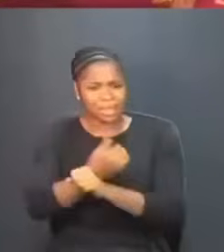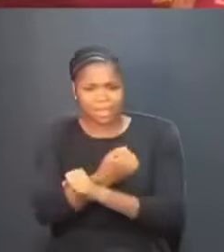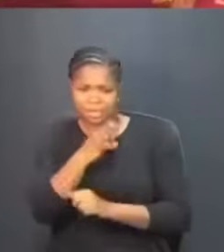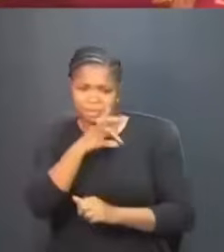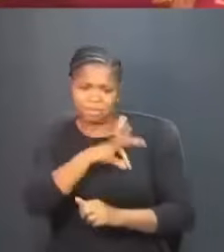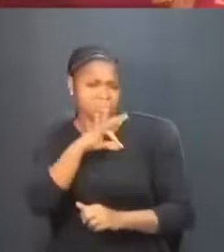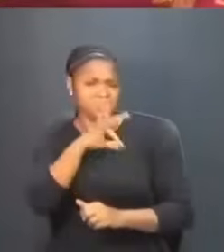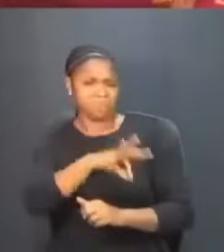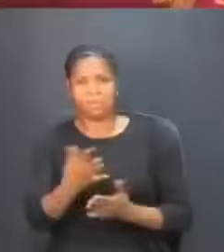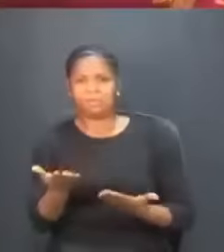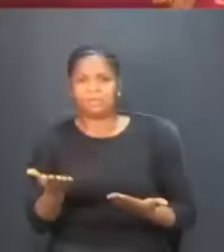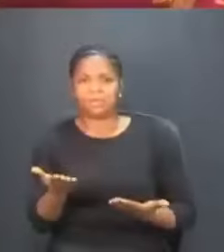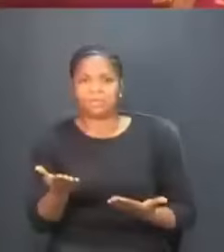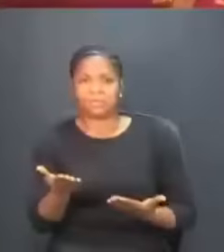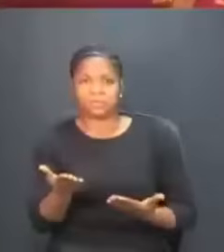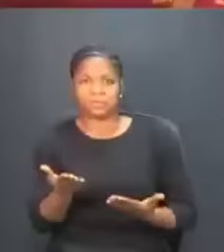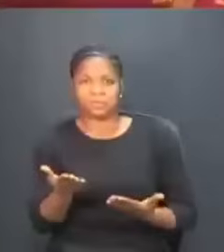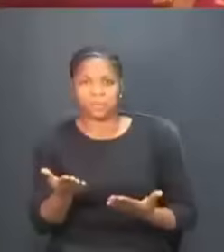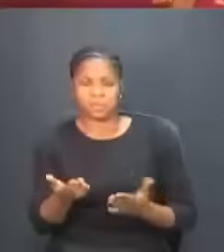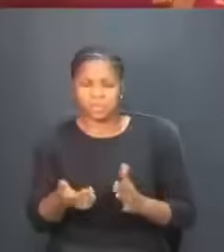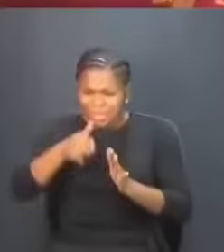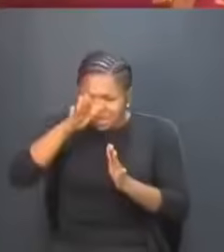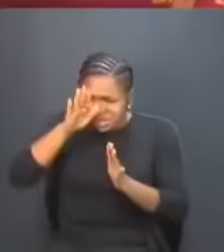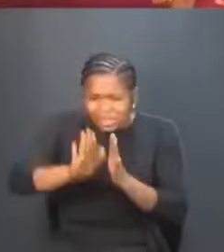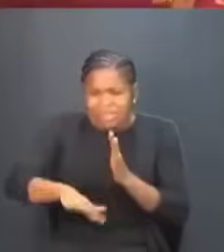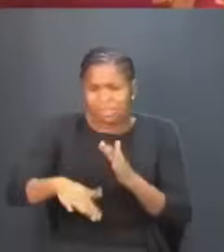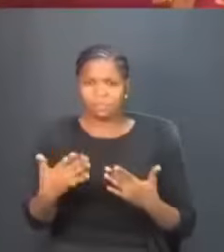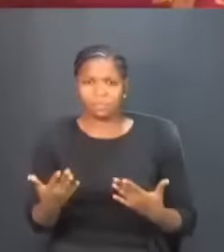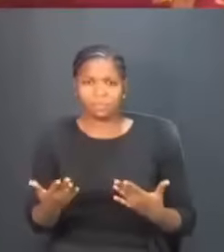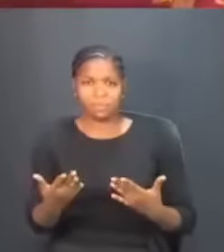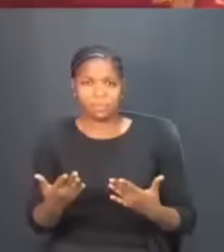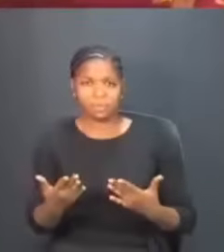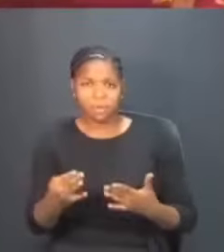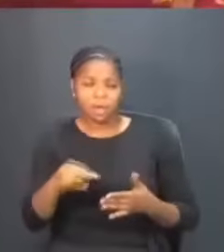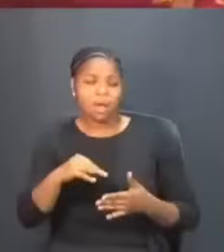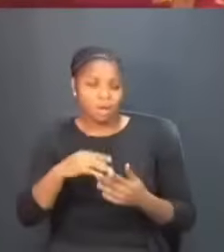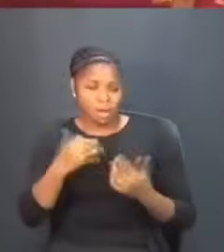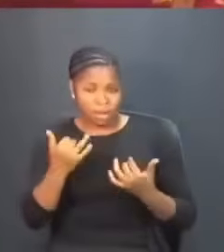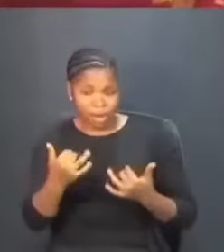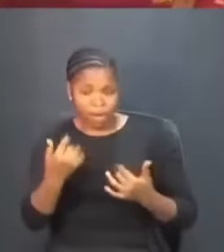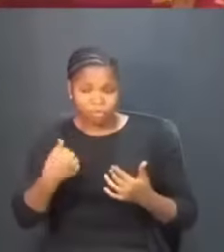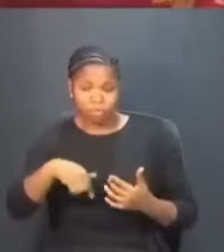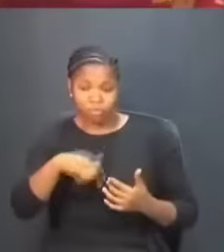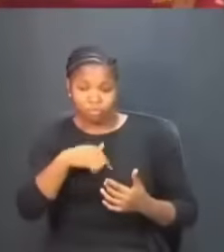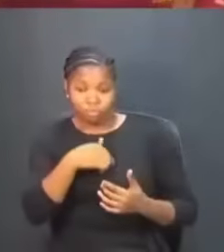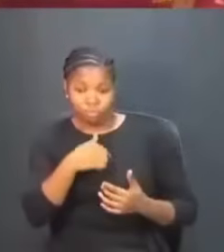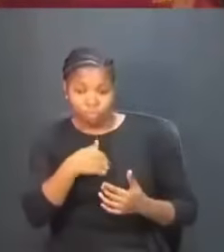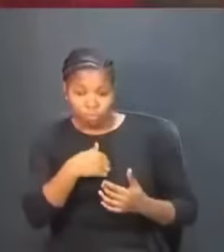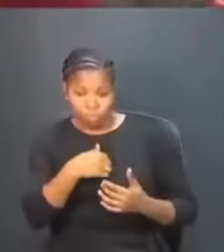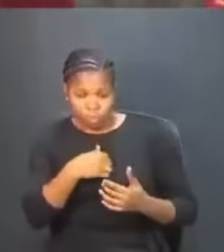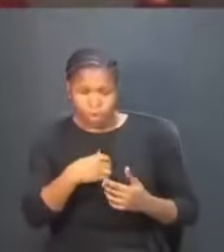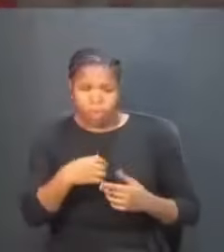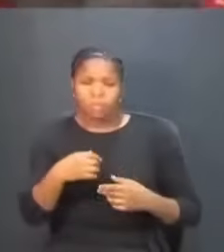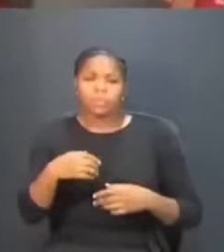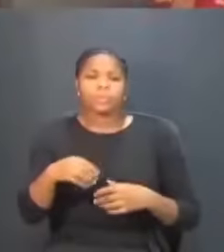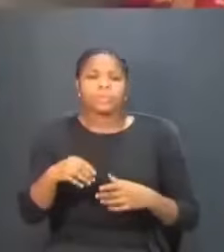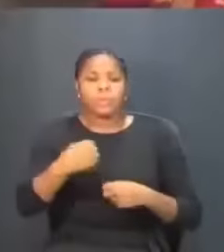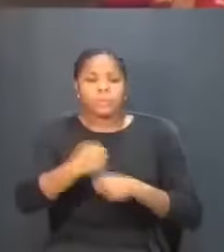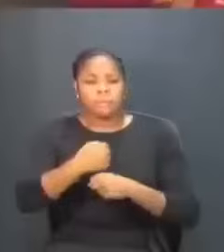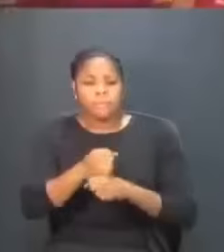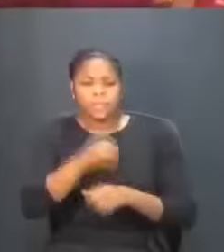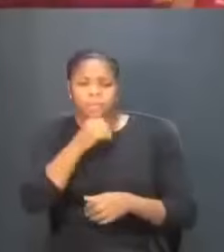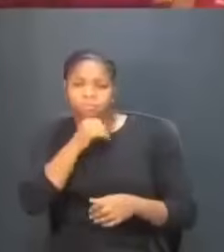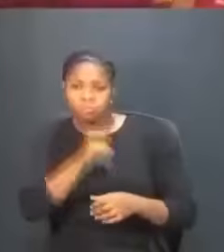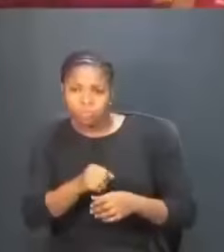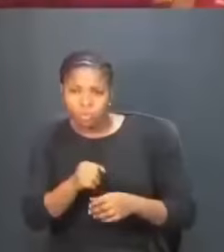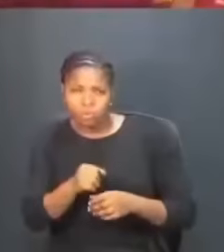that we have resourced the national food buffer stock. In the 2025 budget, this